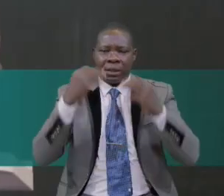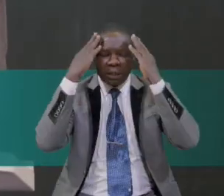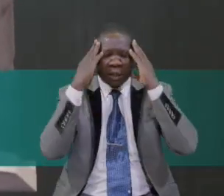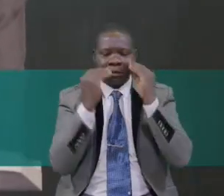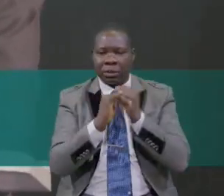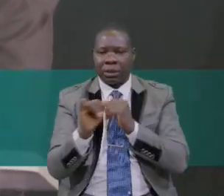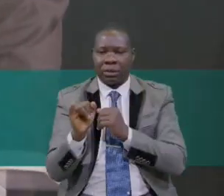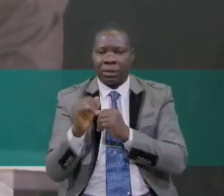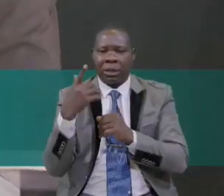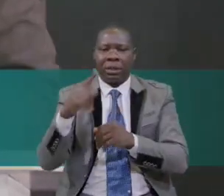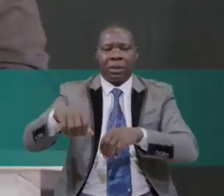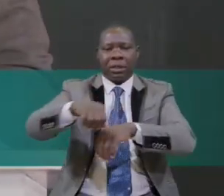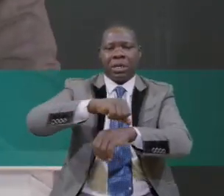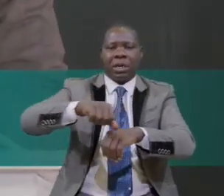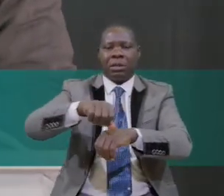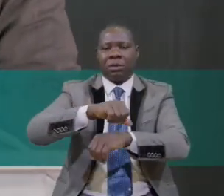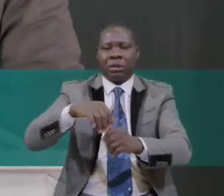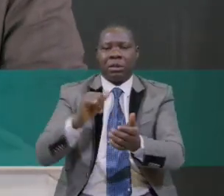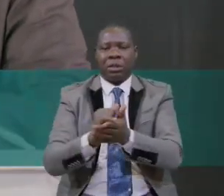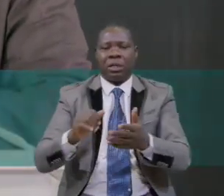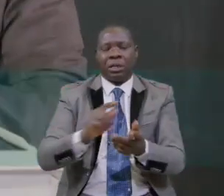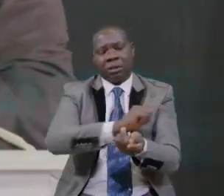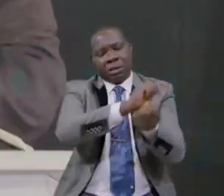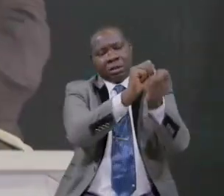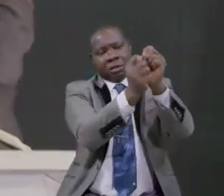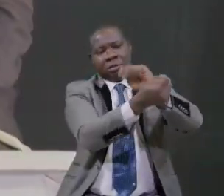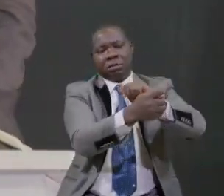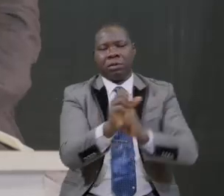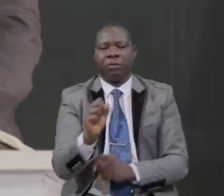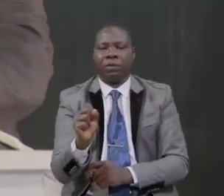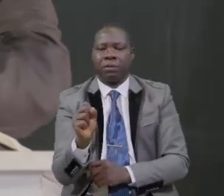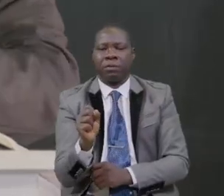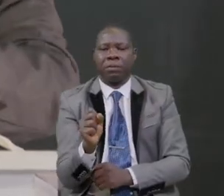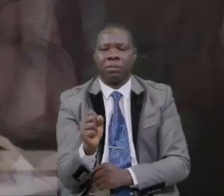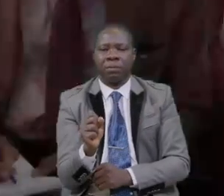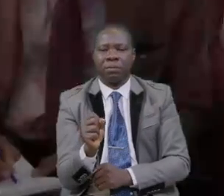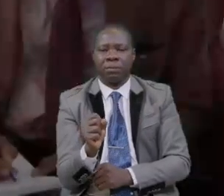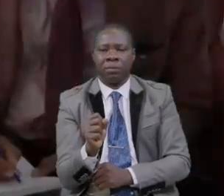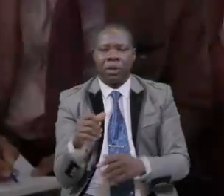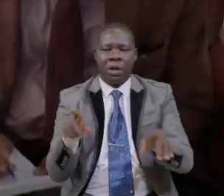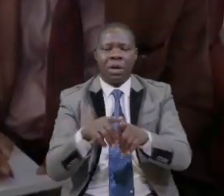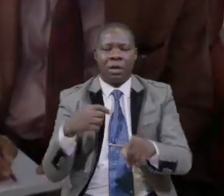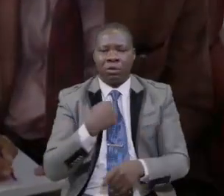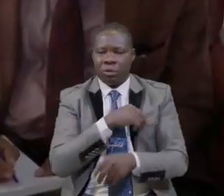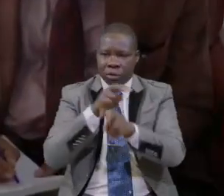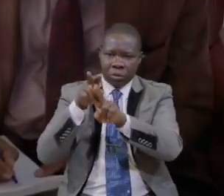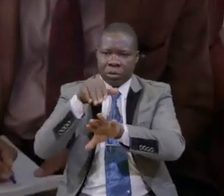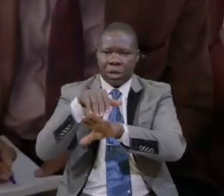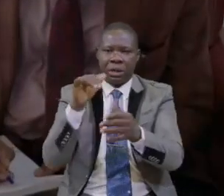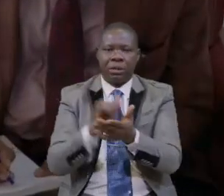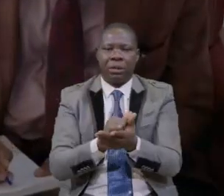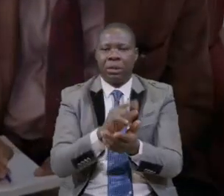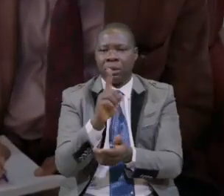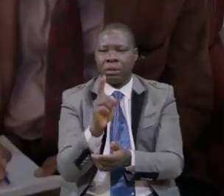the anointing that transforms. As we look at that, we're looking at